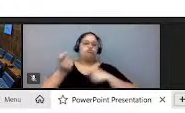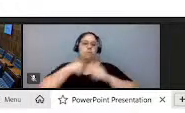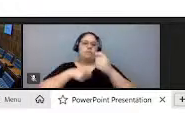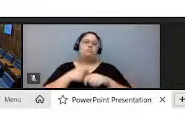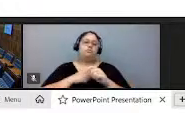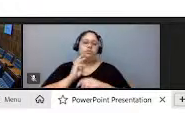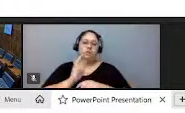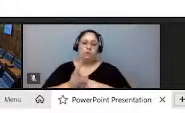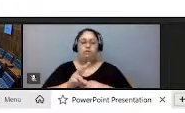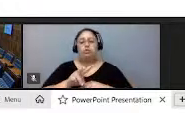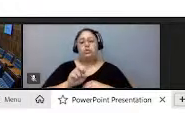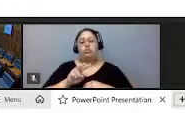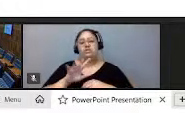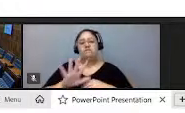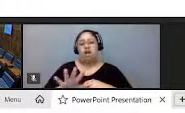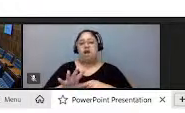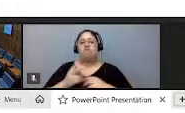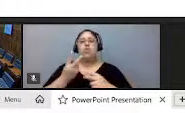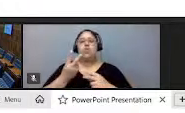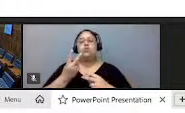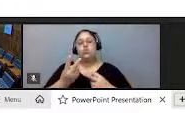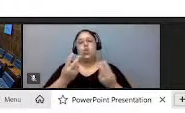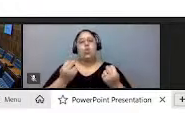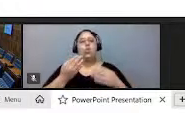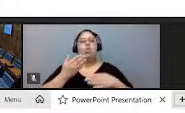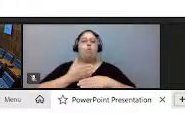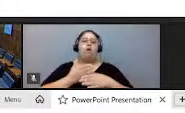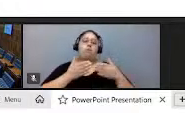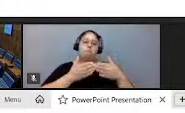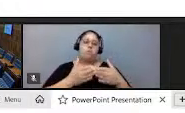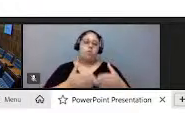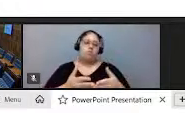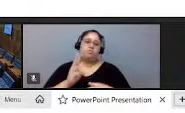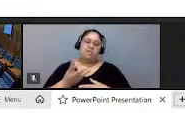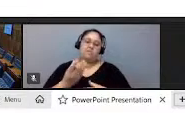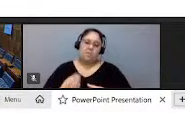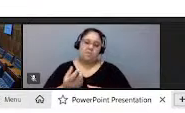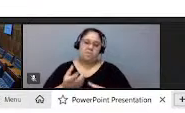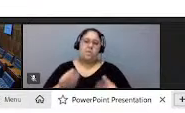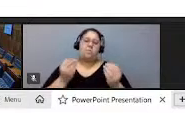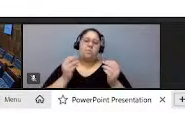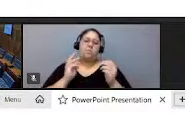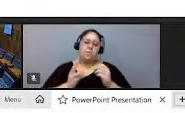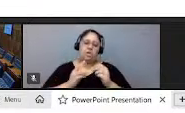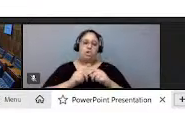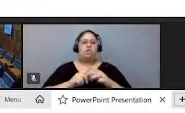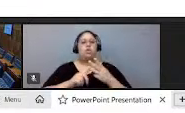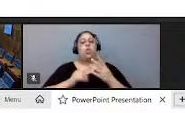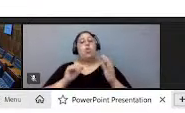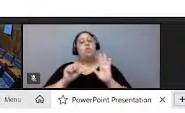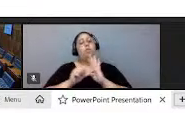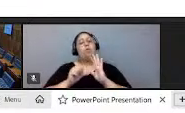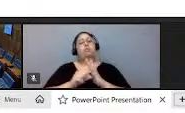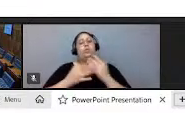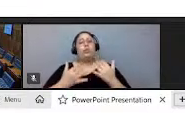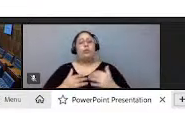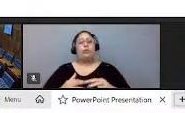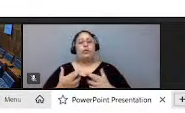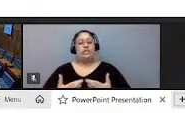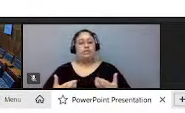2025 that we'll have two new workboats as well um as mentioned our critical and most important